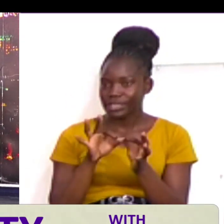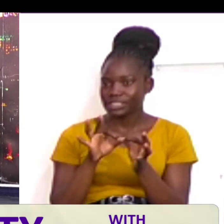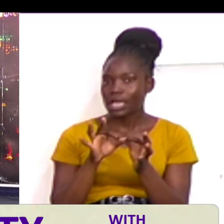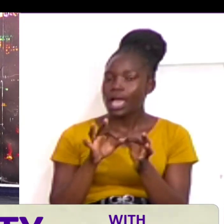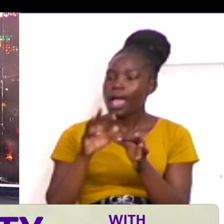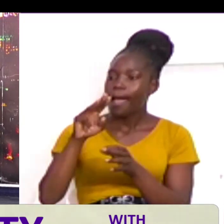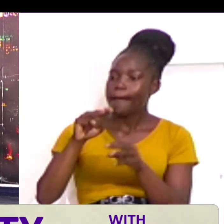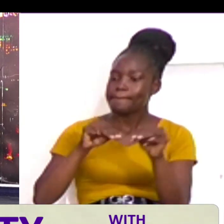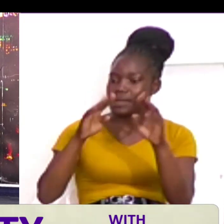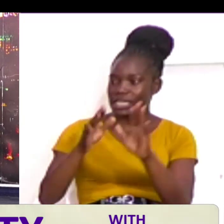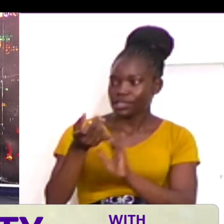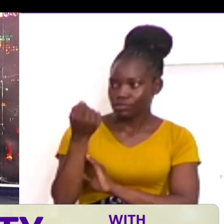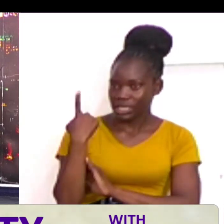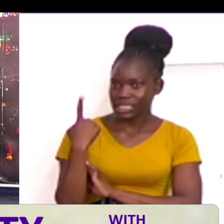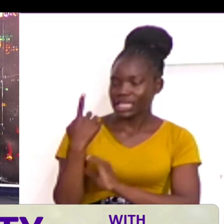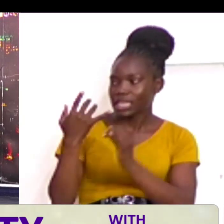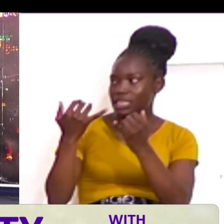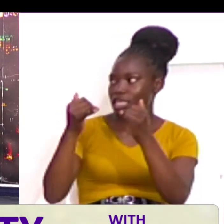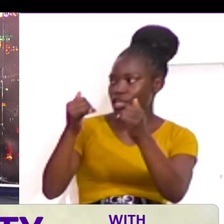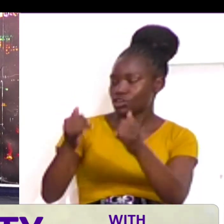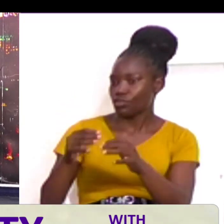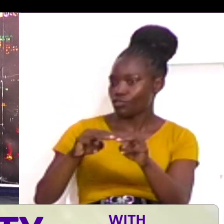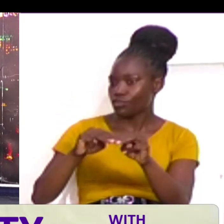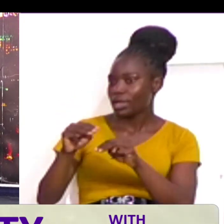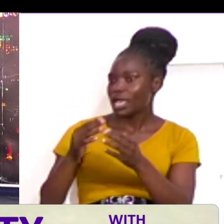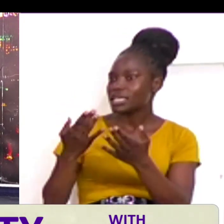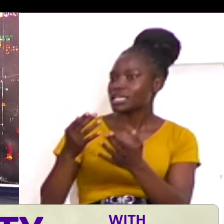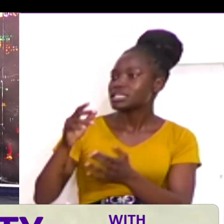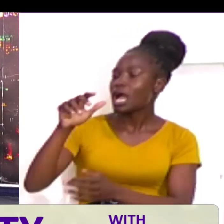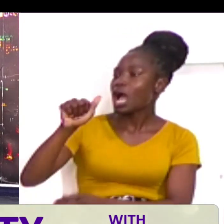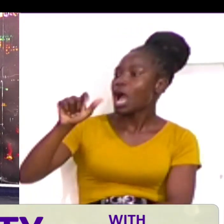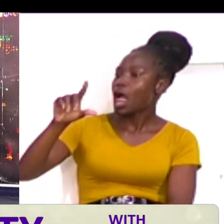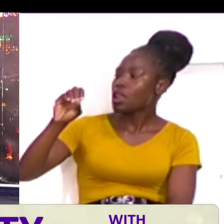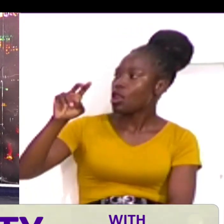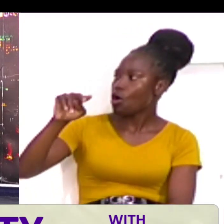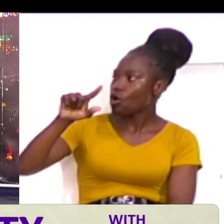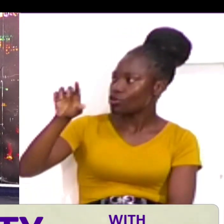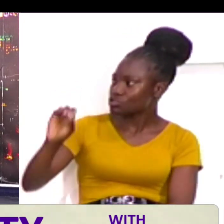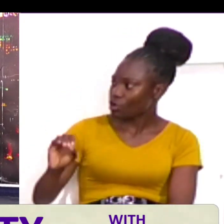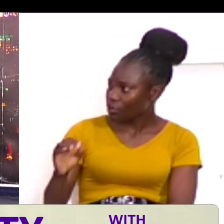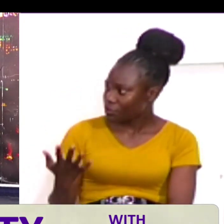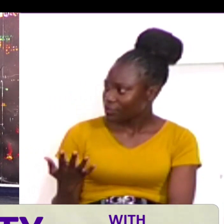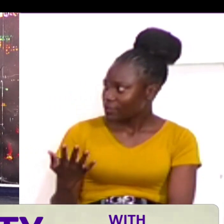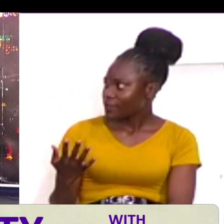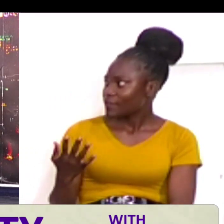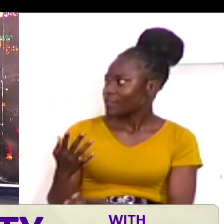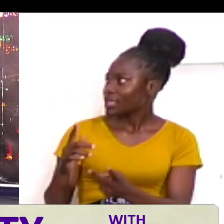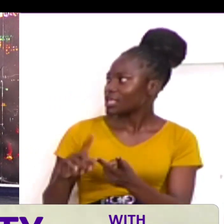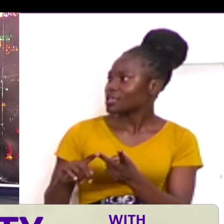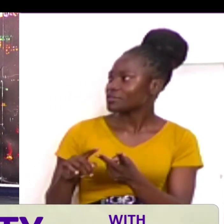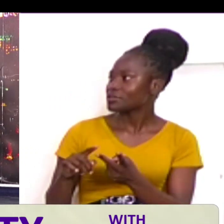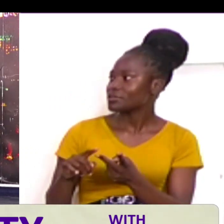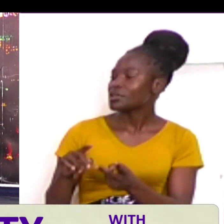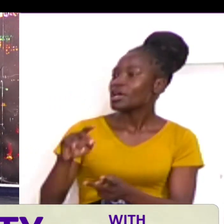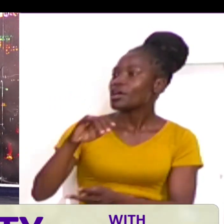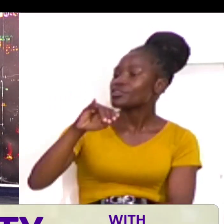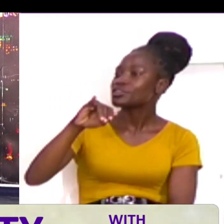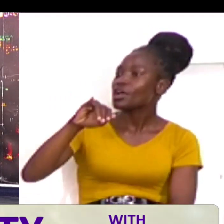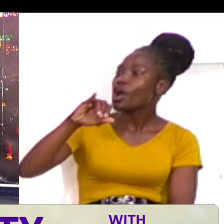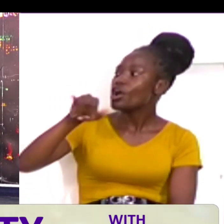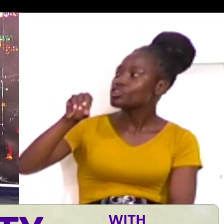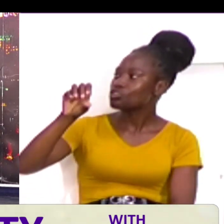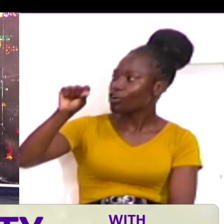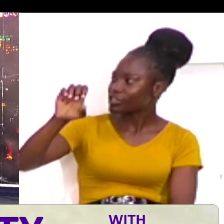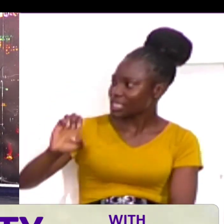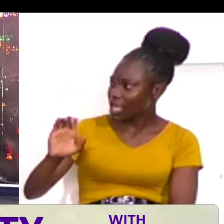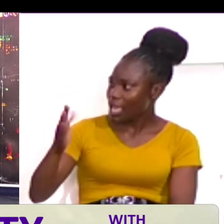modernized manager to understand the modern football right now. Yeah. Is it Xabi Alonso? Is it Zinedine Zidane who is out of work? Is it Jose Mourinho? Nani